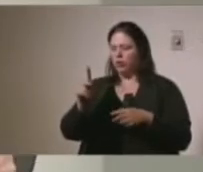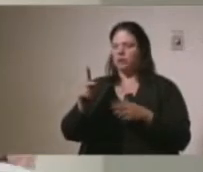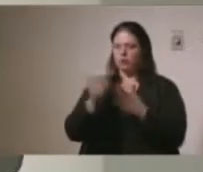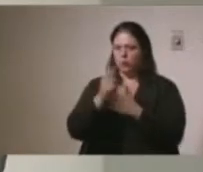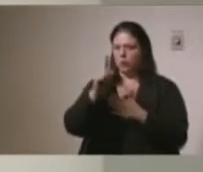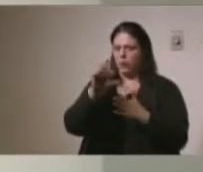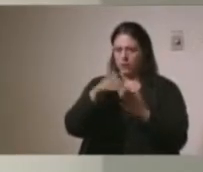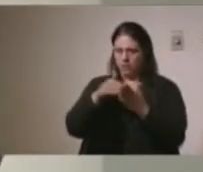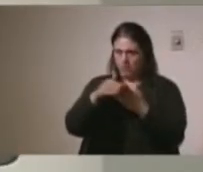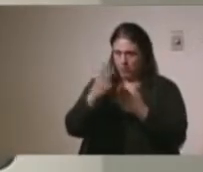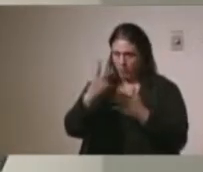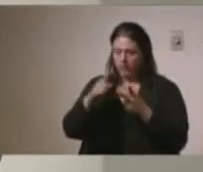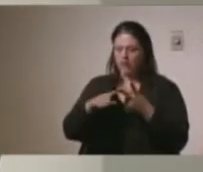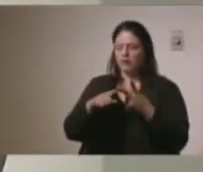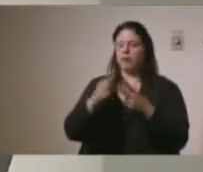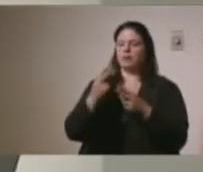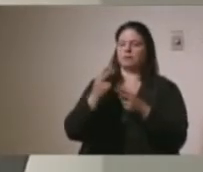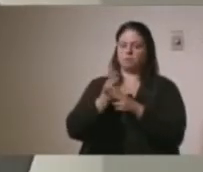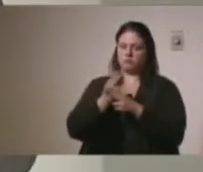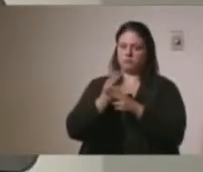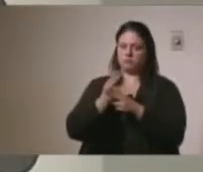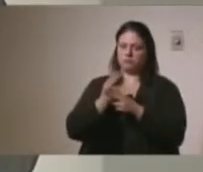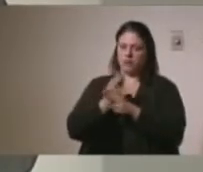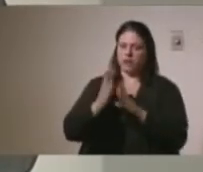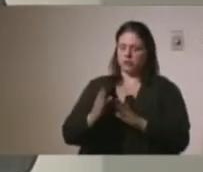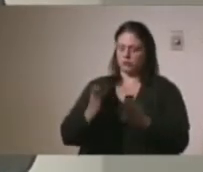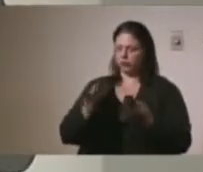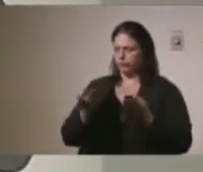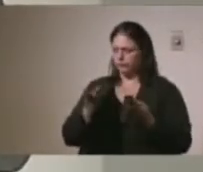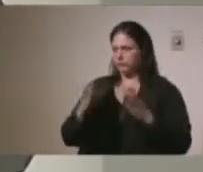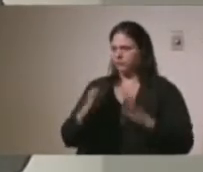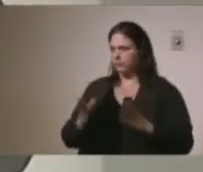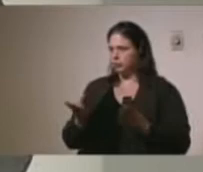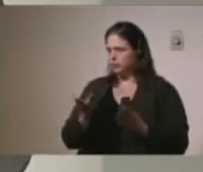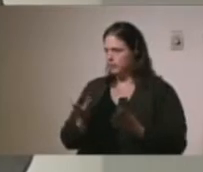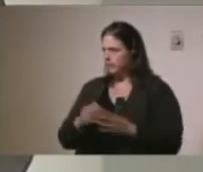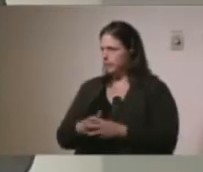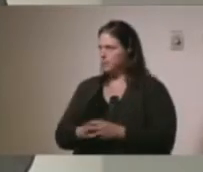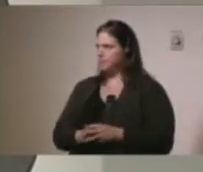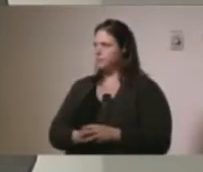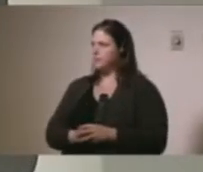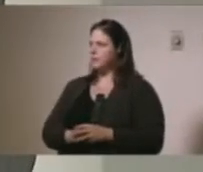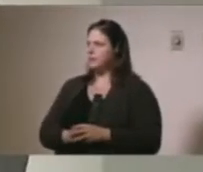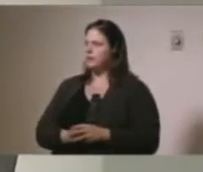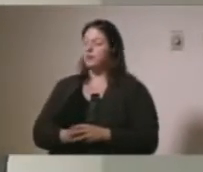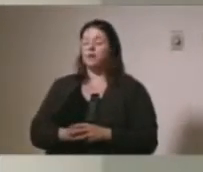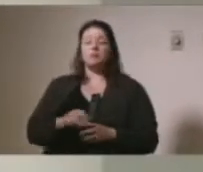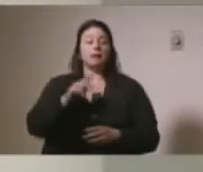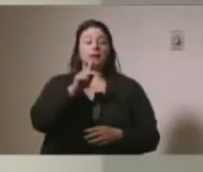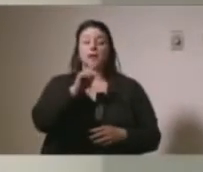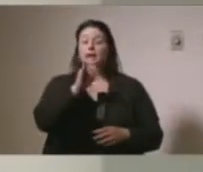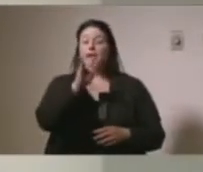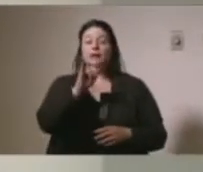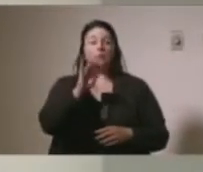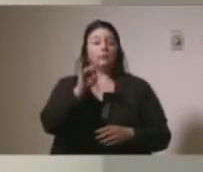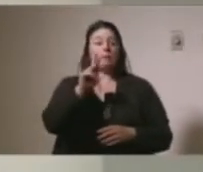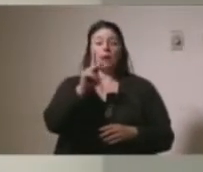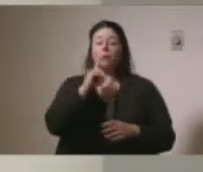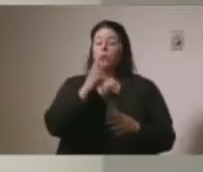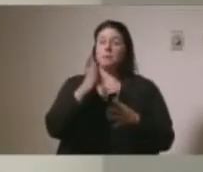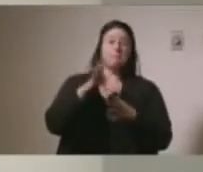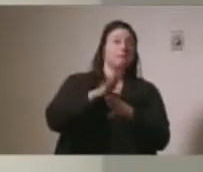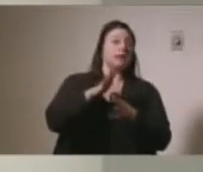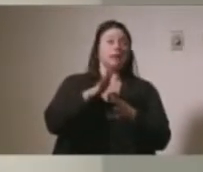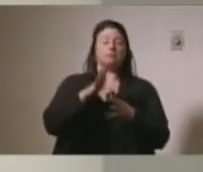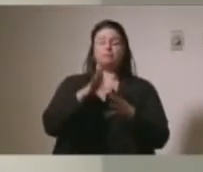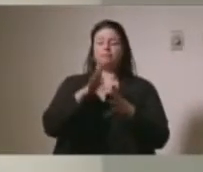and through customer service. Now, one of the main unique selling points of Kiwibank, it is seriously